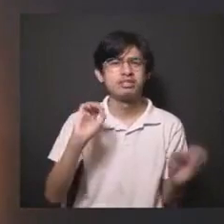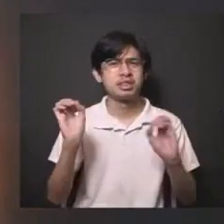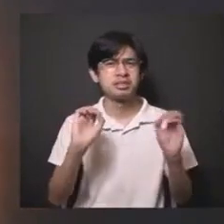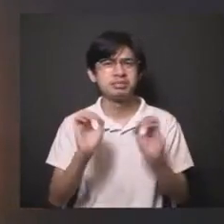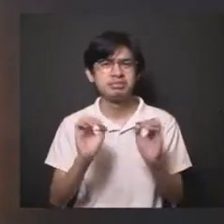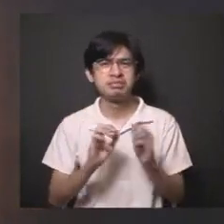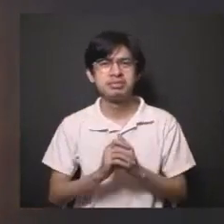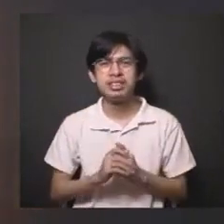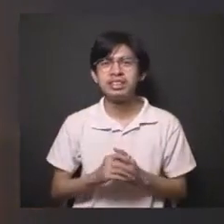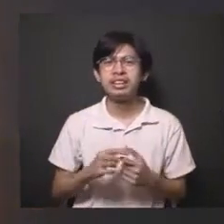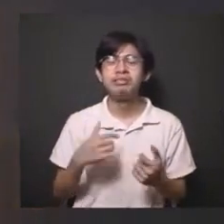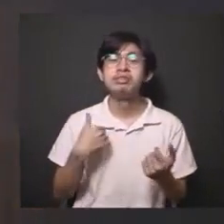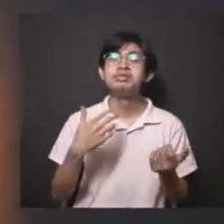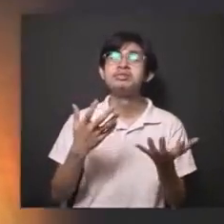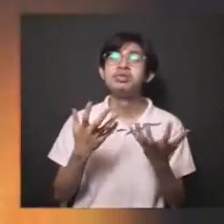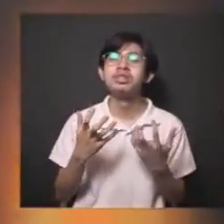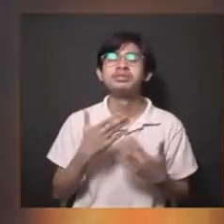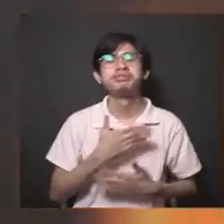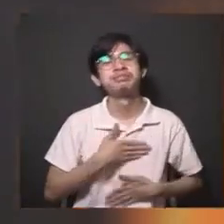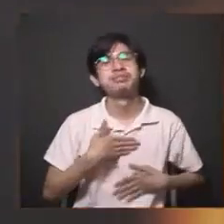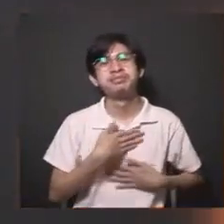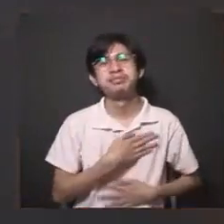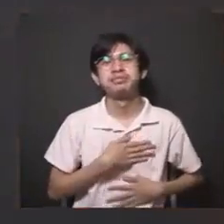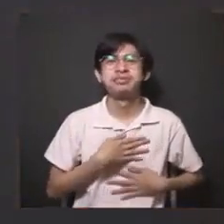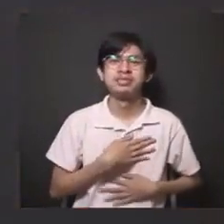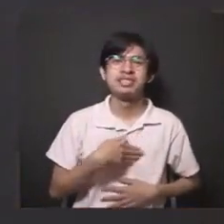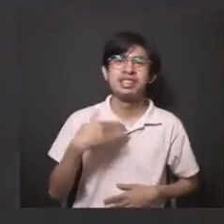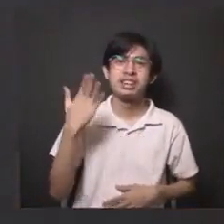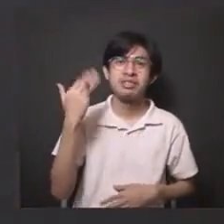fun. But the reason why I share this is that